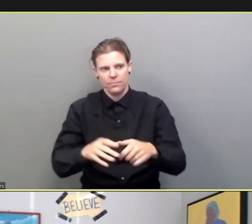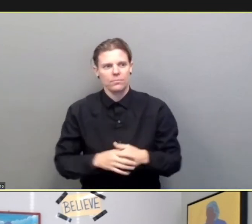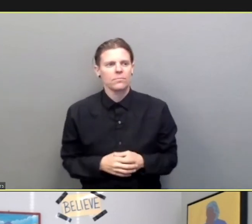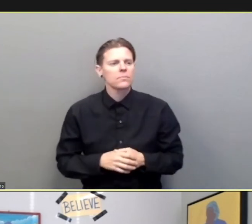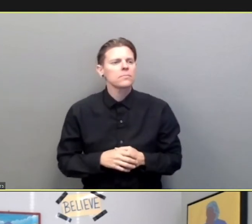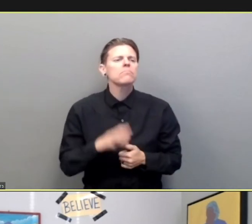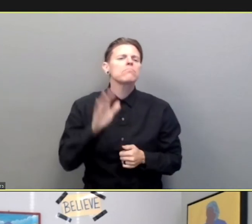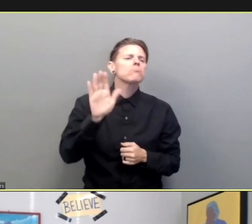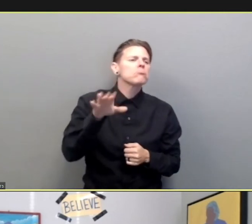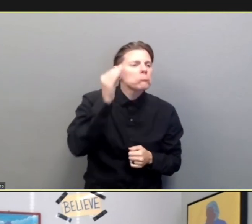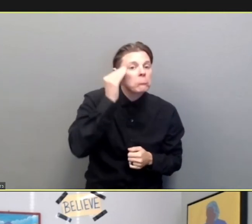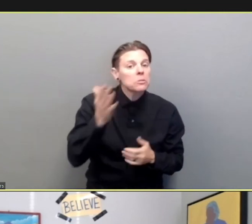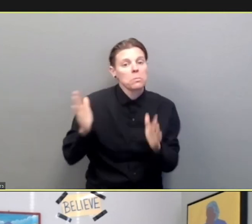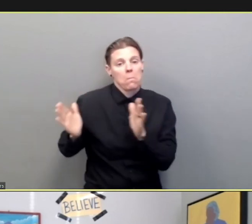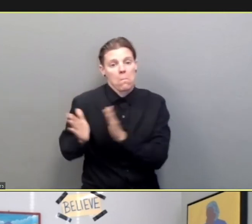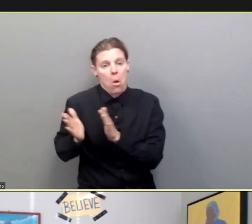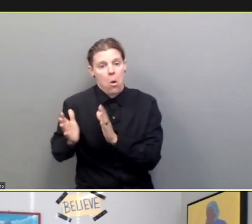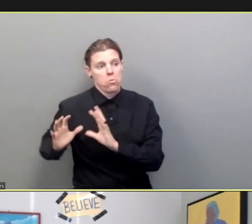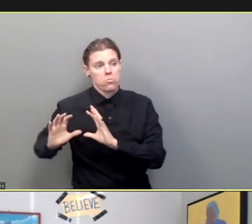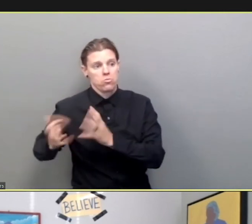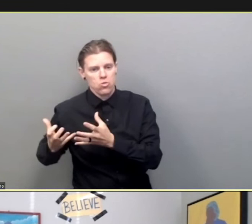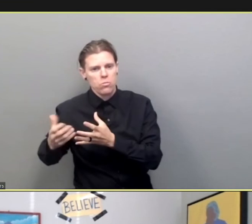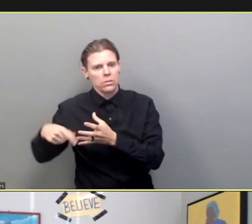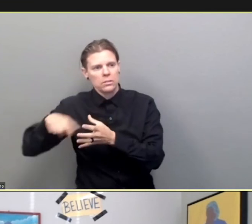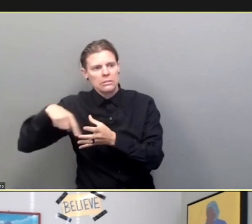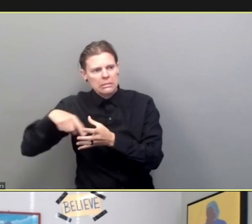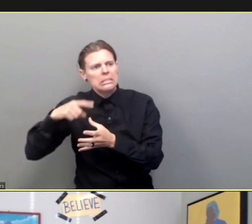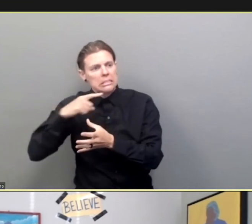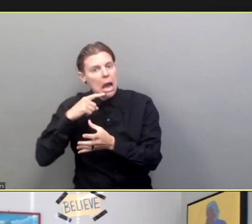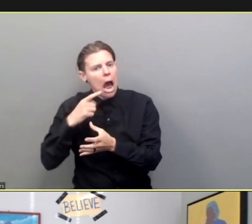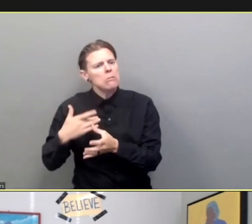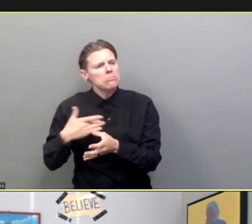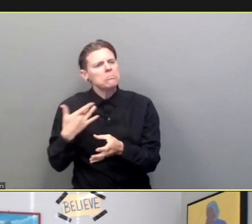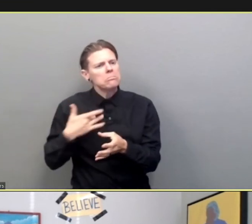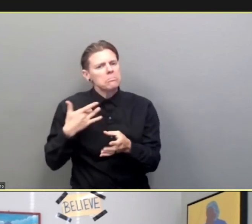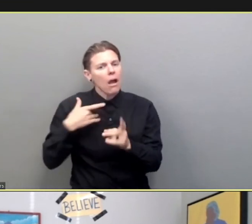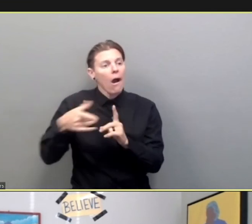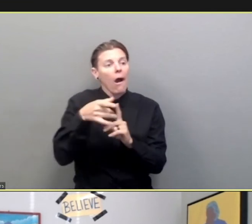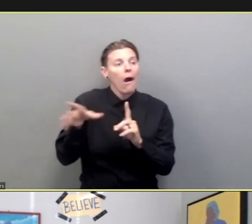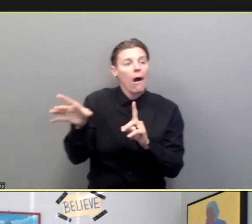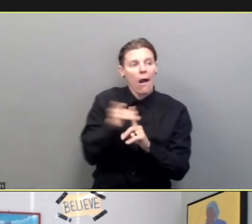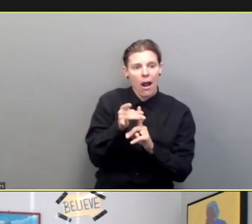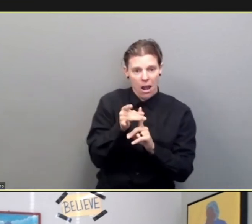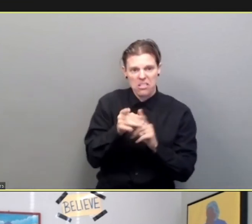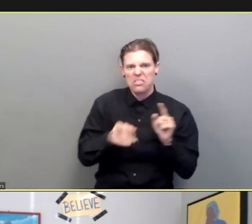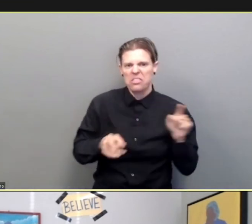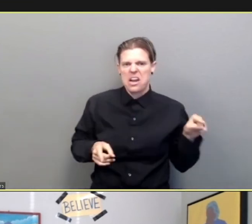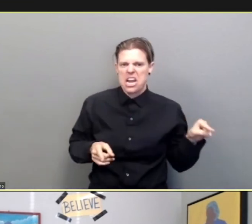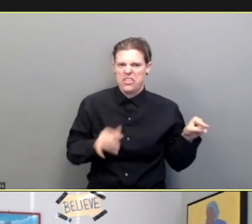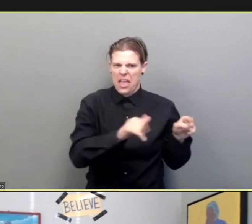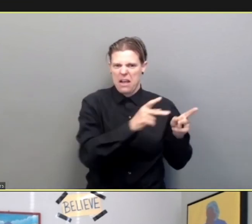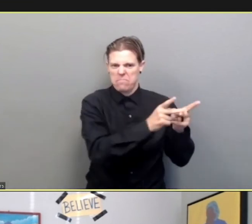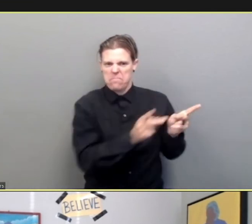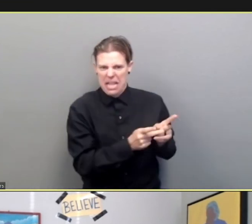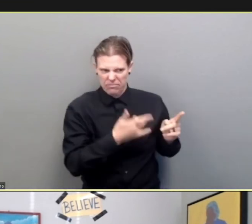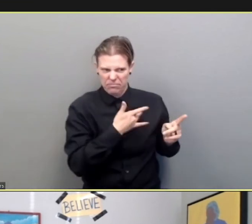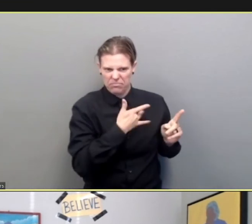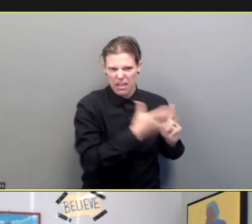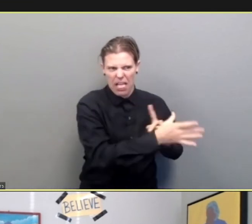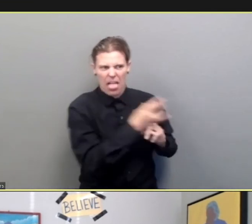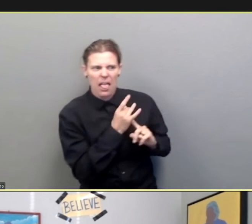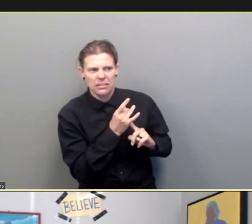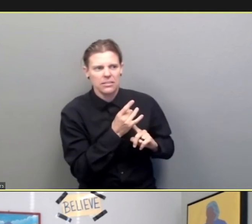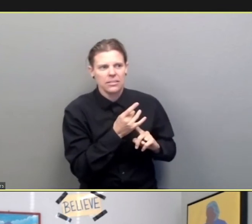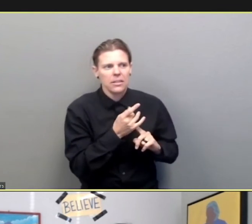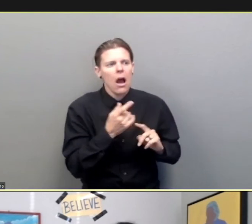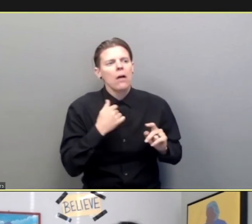say, I'm pretty sure this is where I got infected. And so let me say not a minority. There's a good number